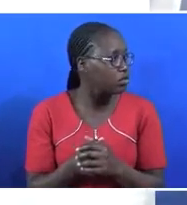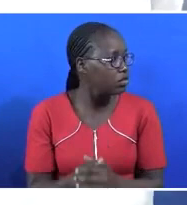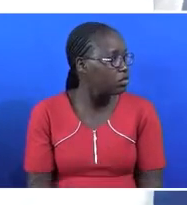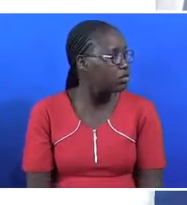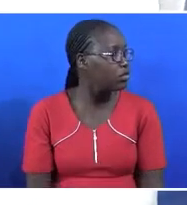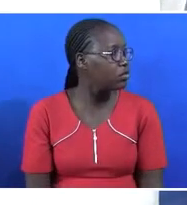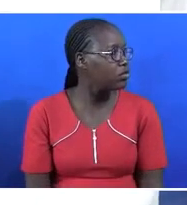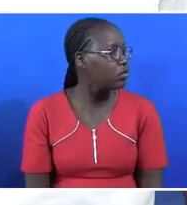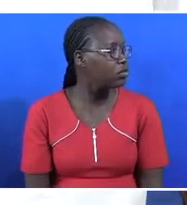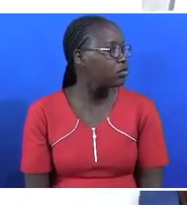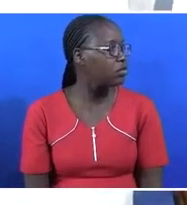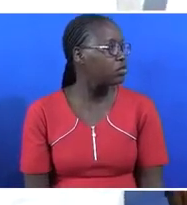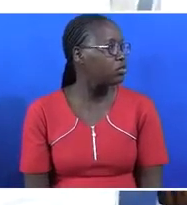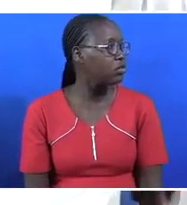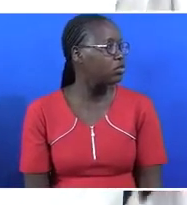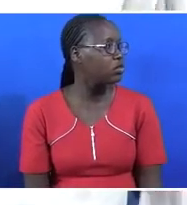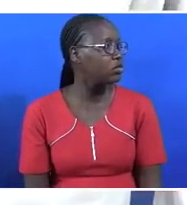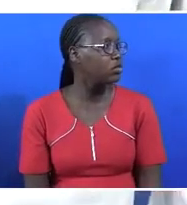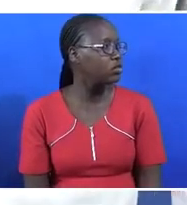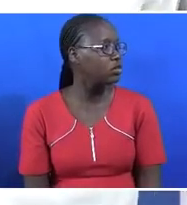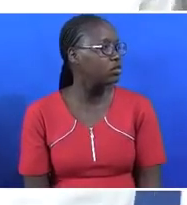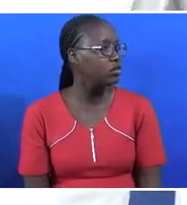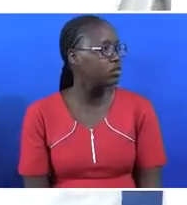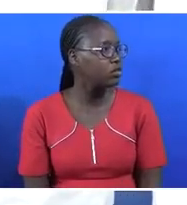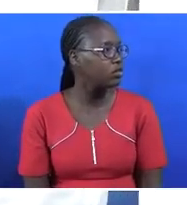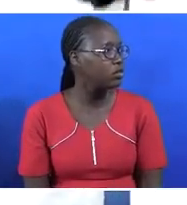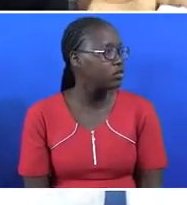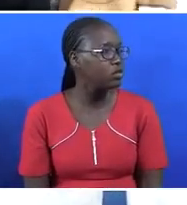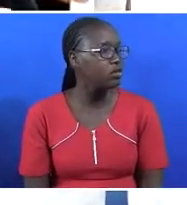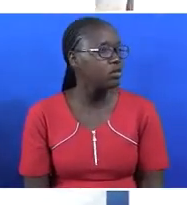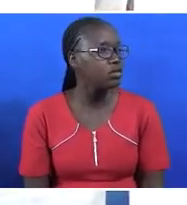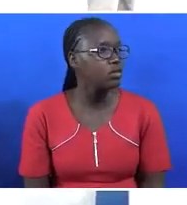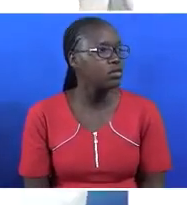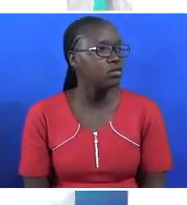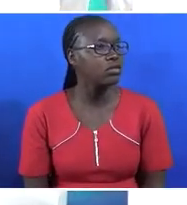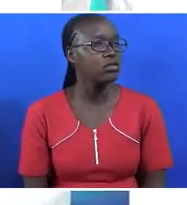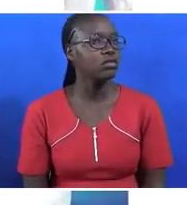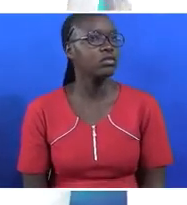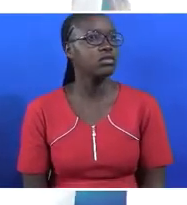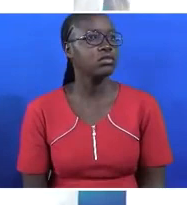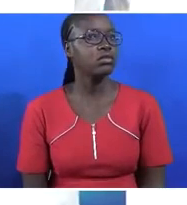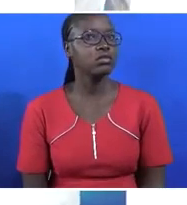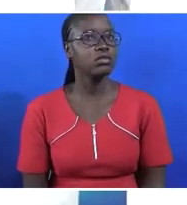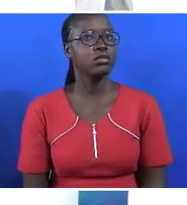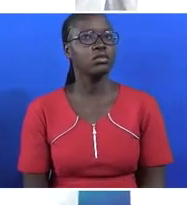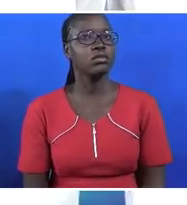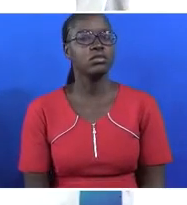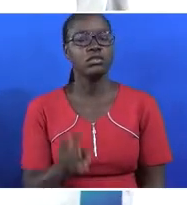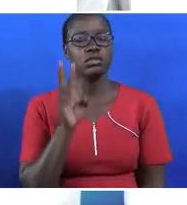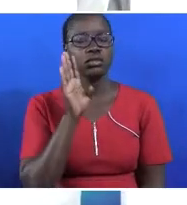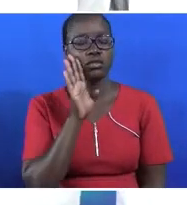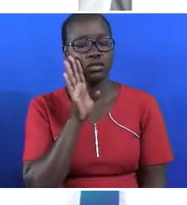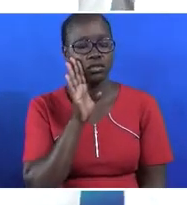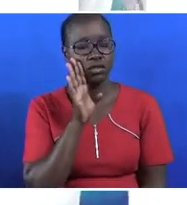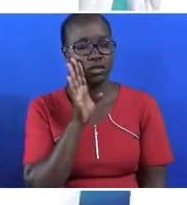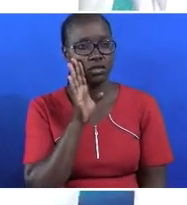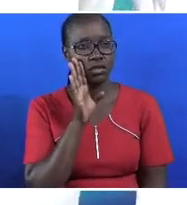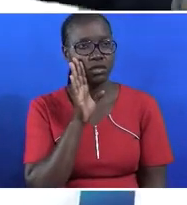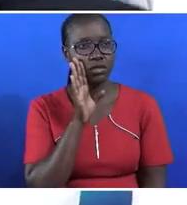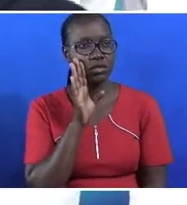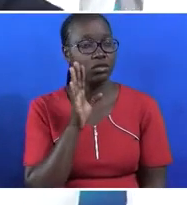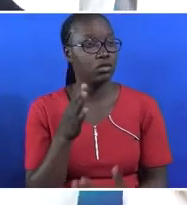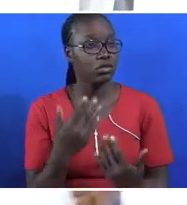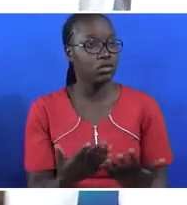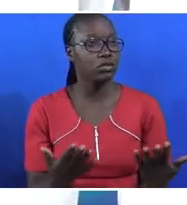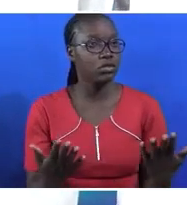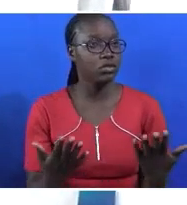The Savior is calling. They have seen, they have whispered strange things. You want liberation